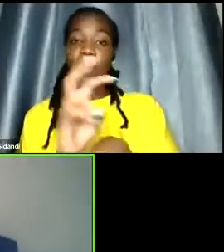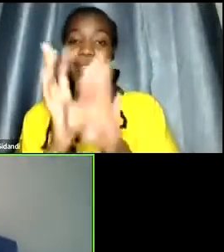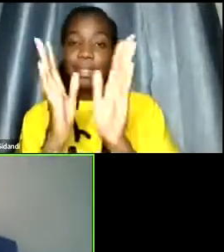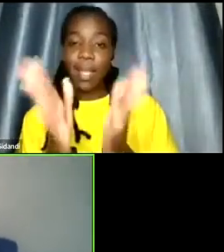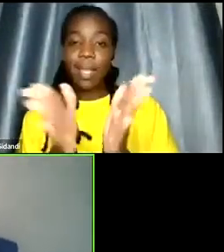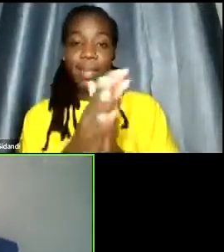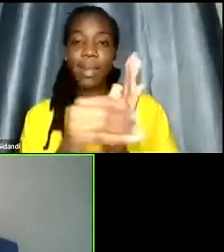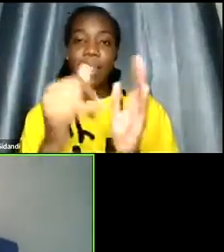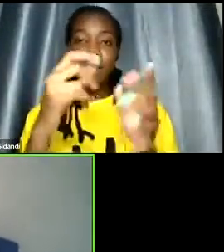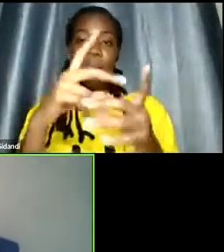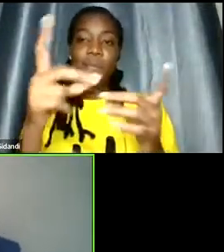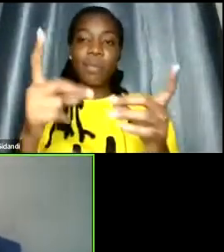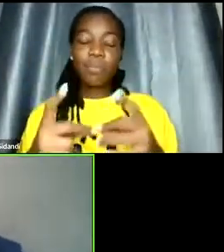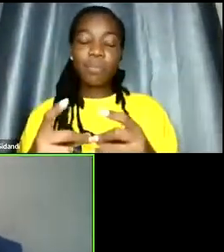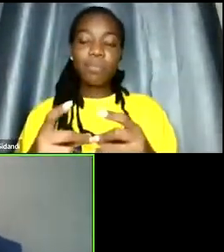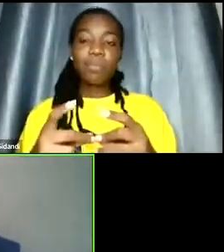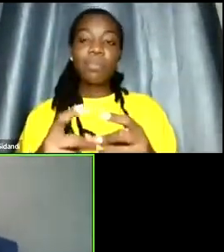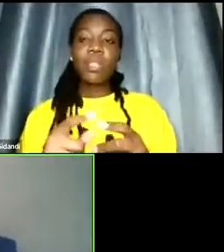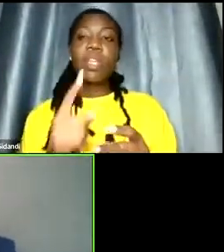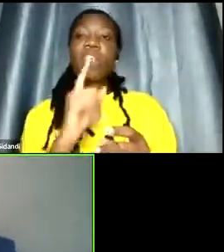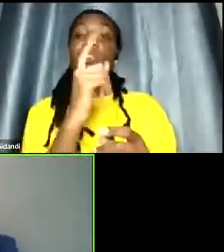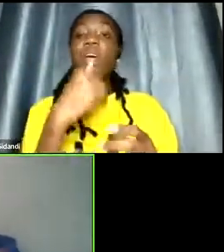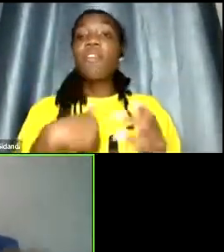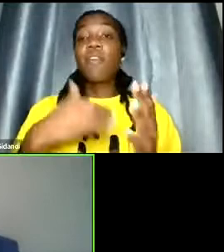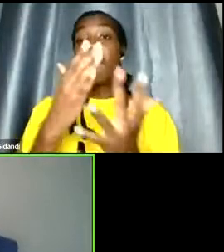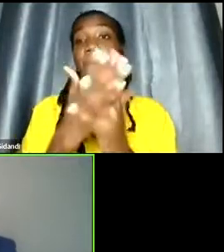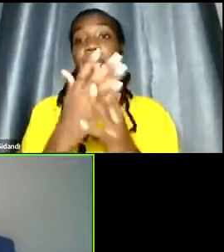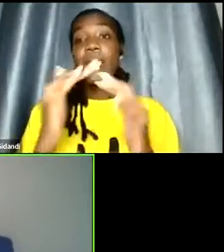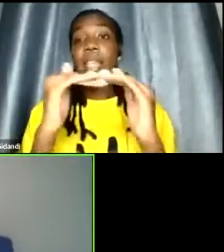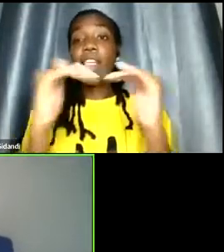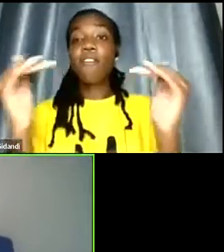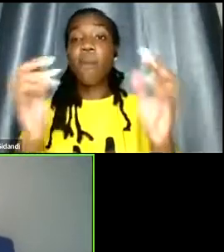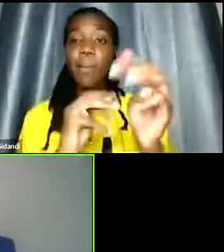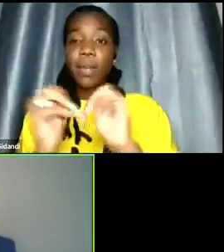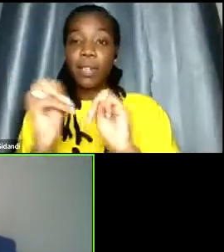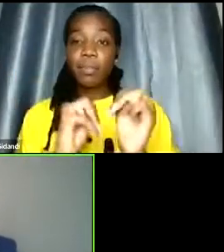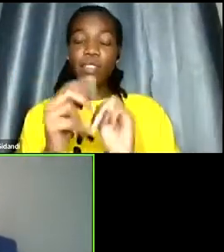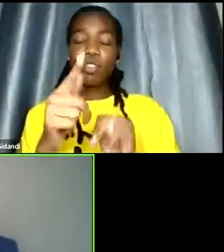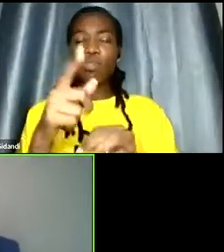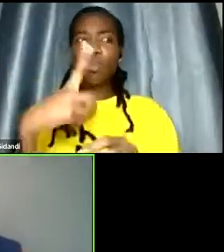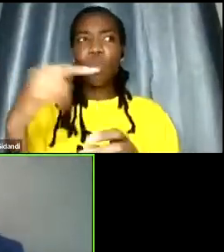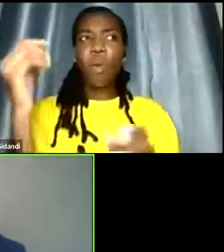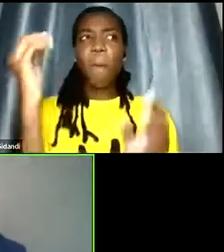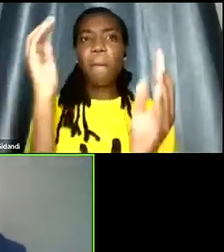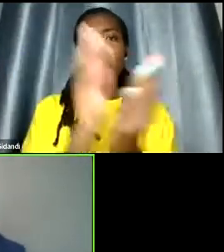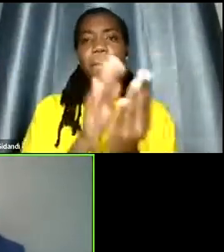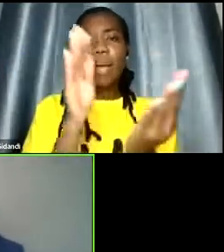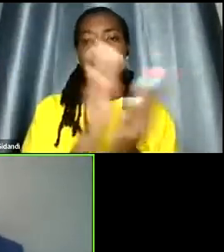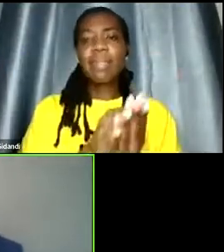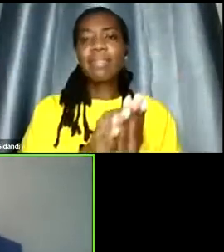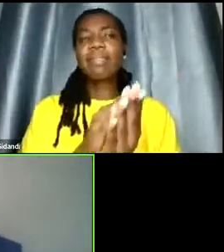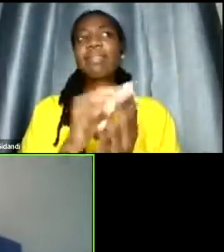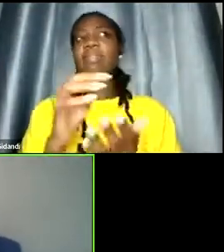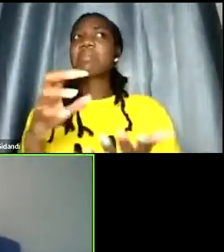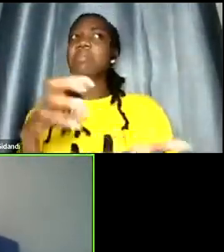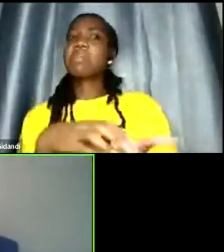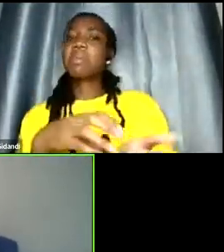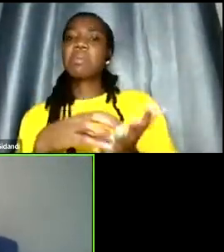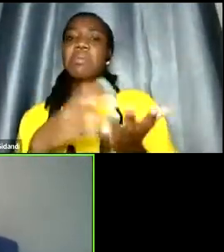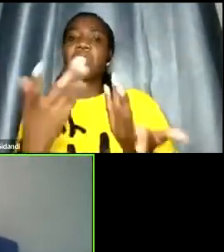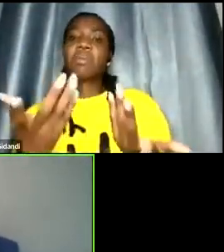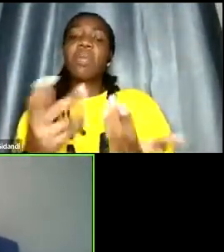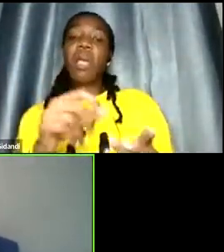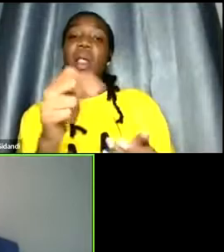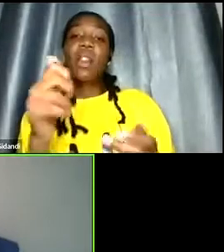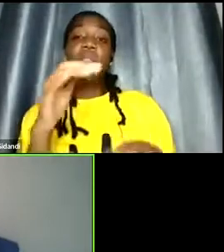mid-level management. So you have positions such as, again, going back to the banking scenario, or going back to the fast-moving consumer goods scenario, which is very